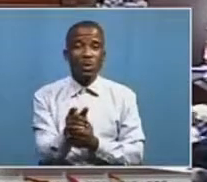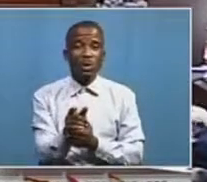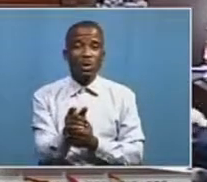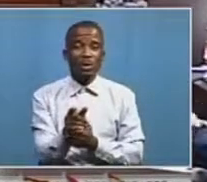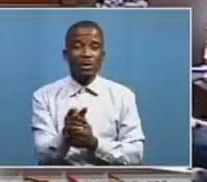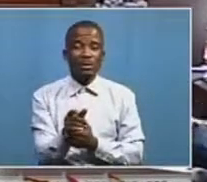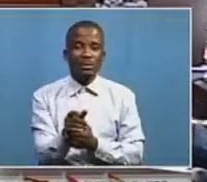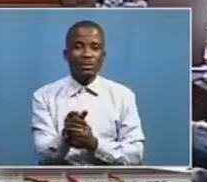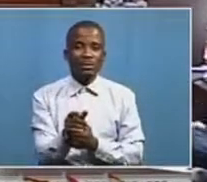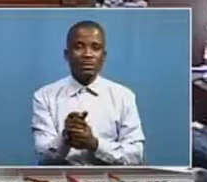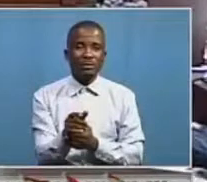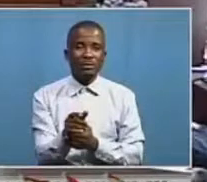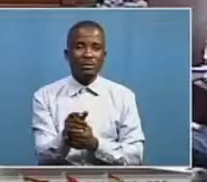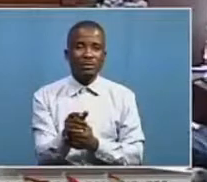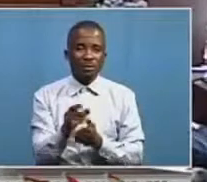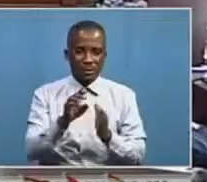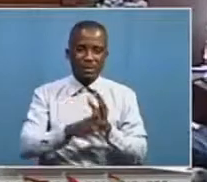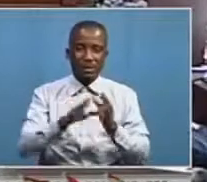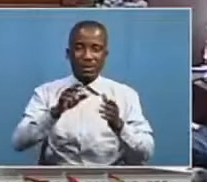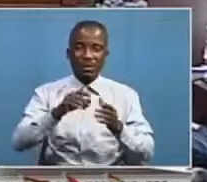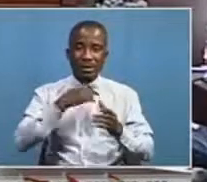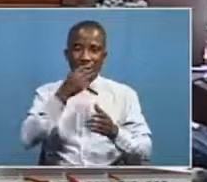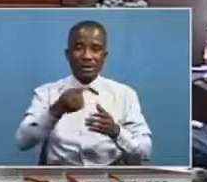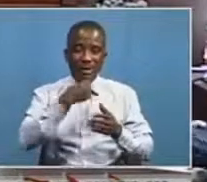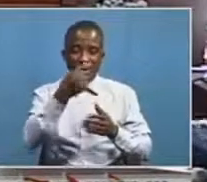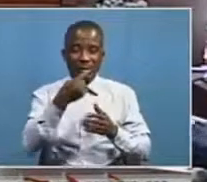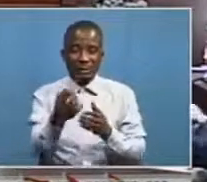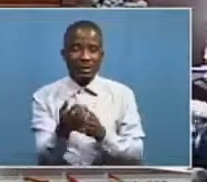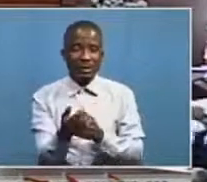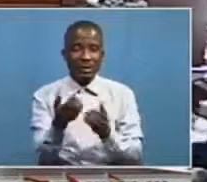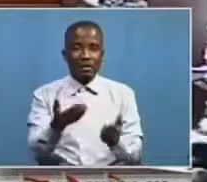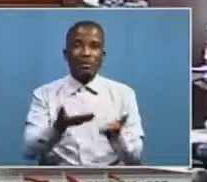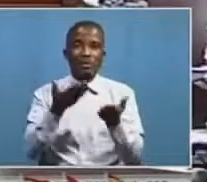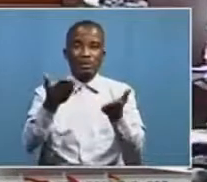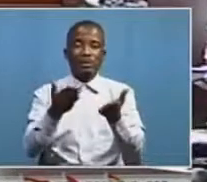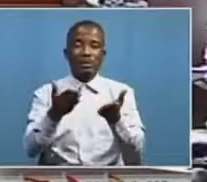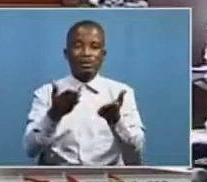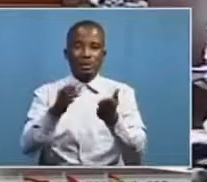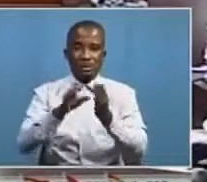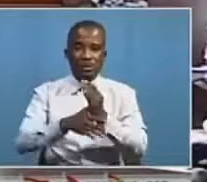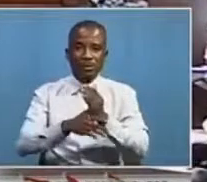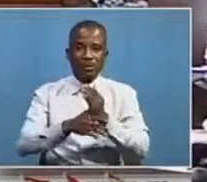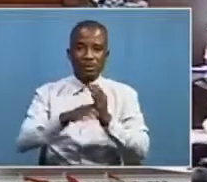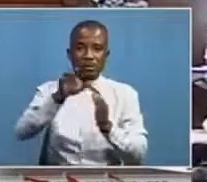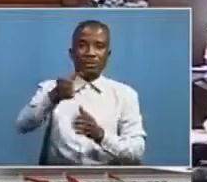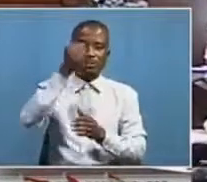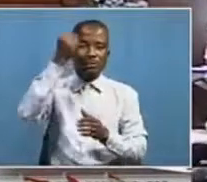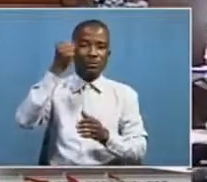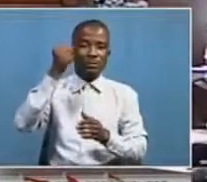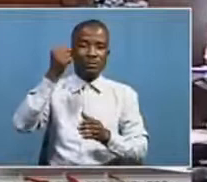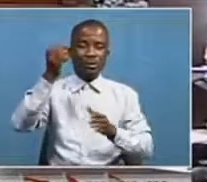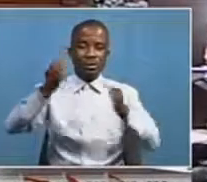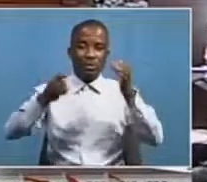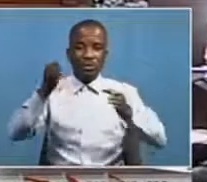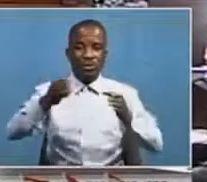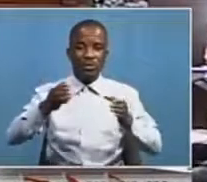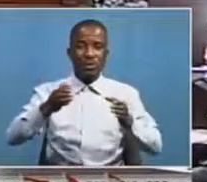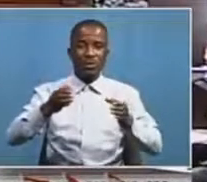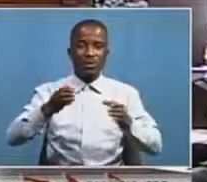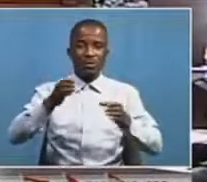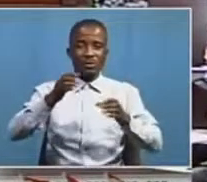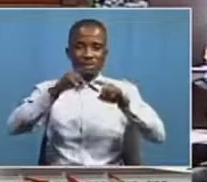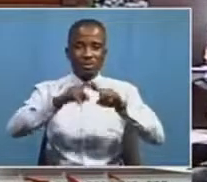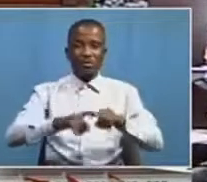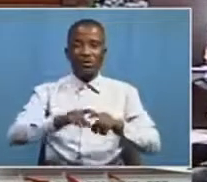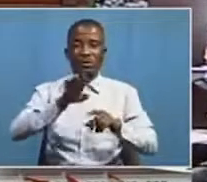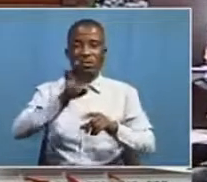election. The allegations thus provide enough grounds for the invocation of the jurisdiction of this court under Article